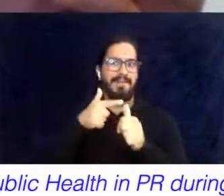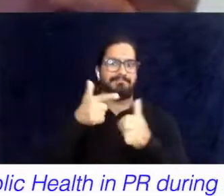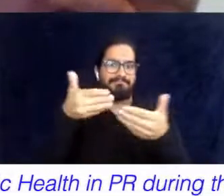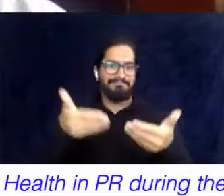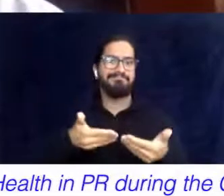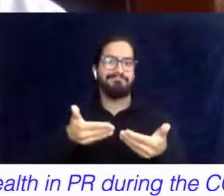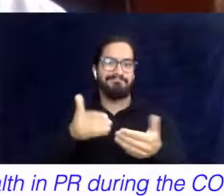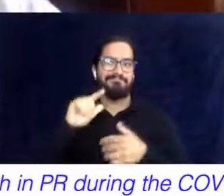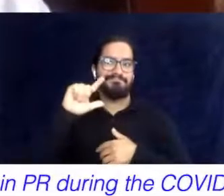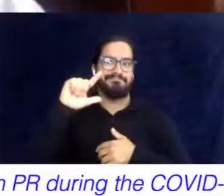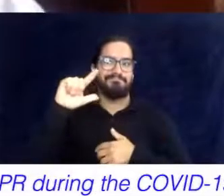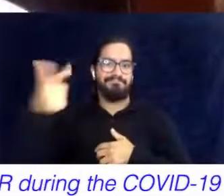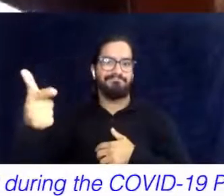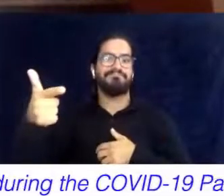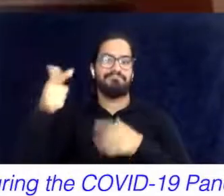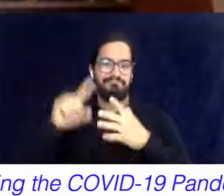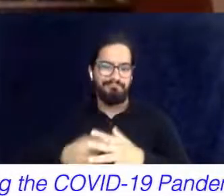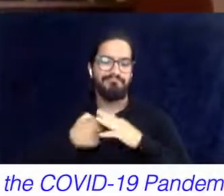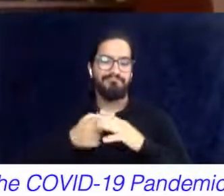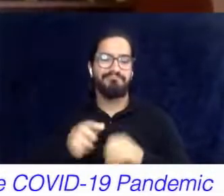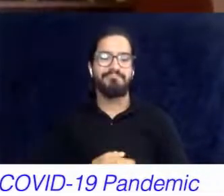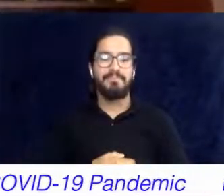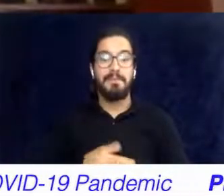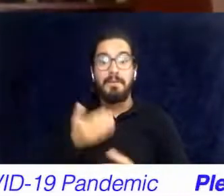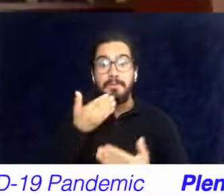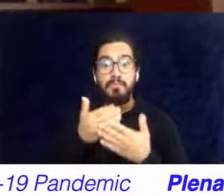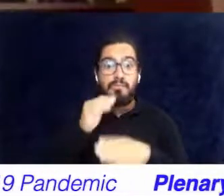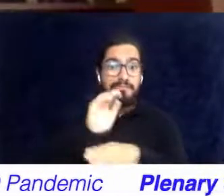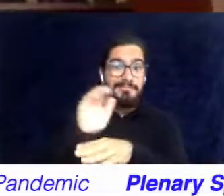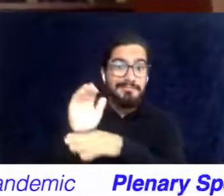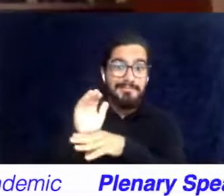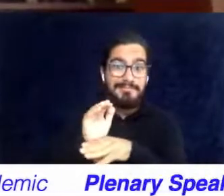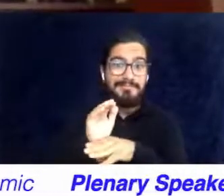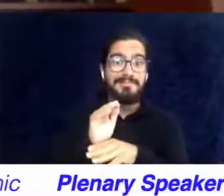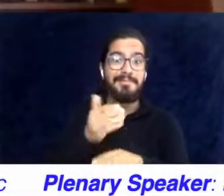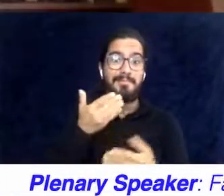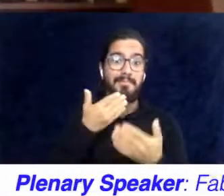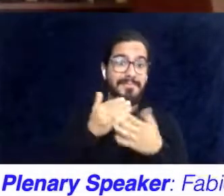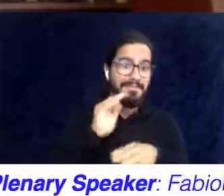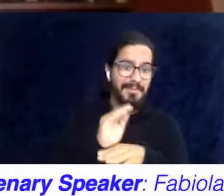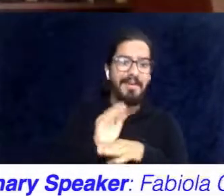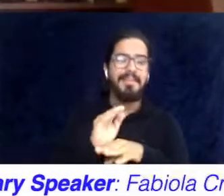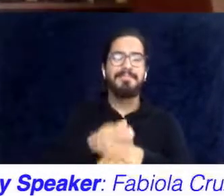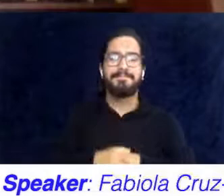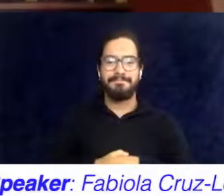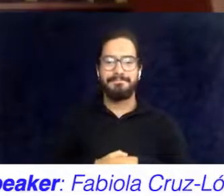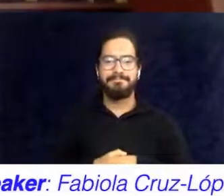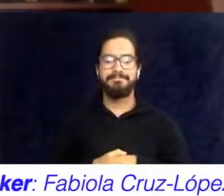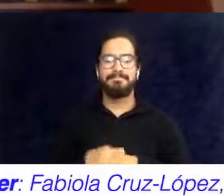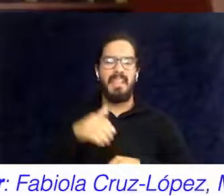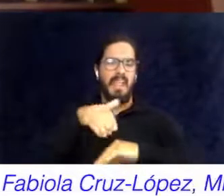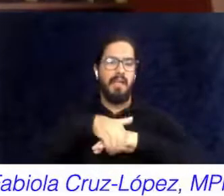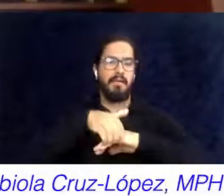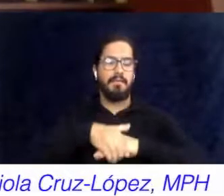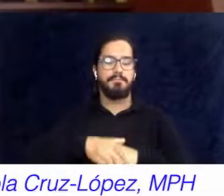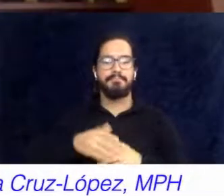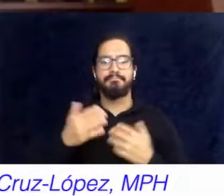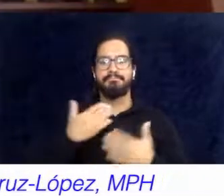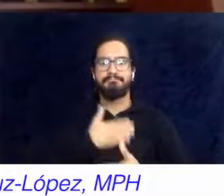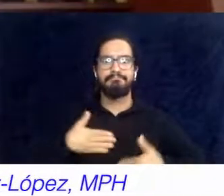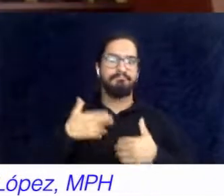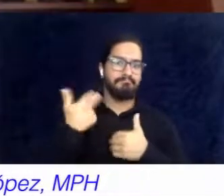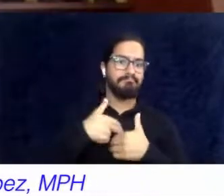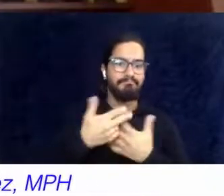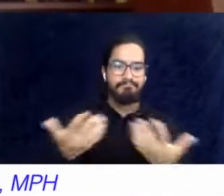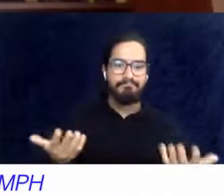Thank you, Abel. Good afternoon. Buenas tardes. It's for me a great pleasure to be here and share with you